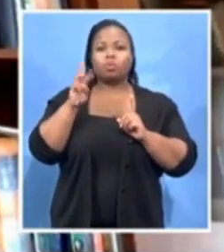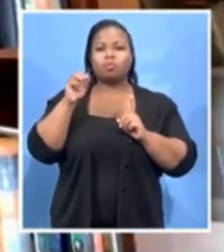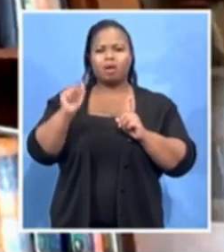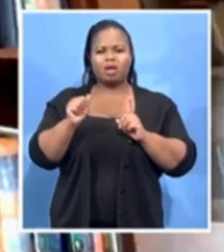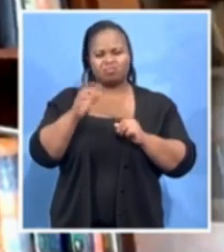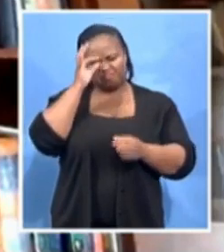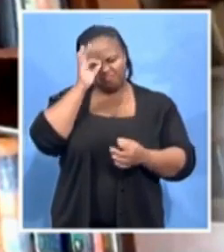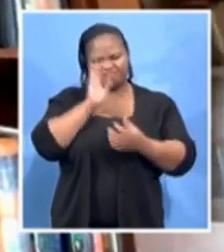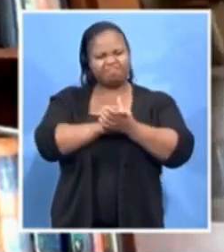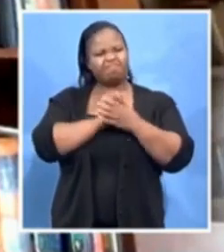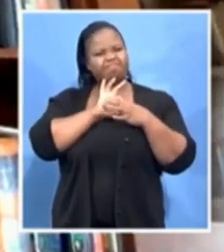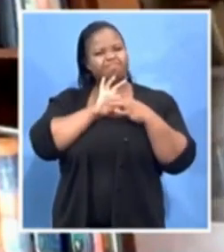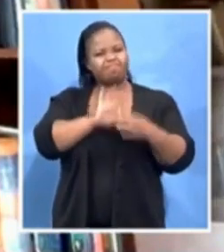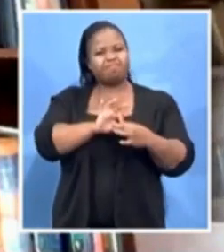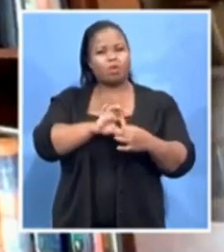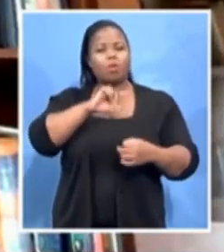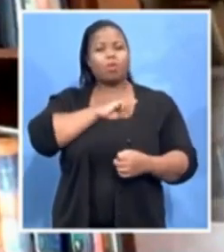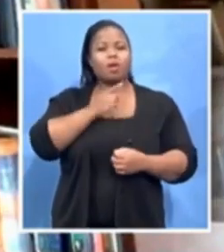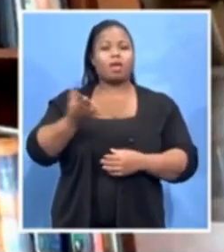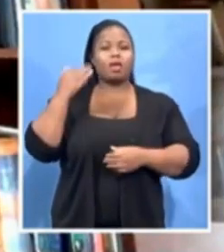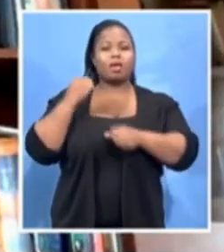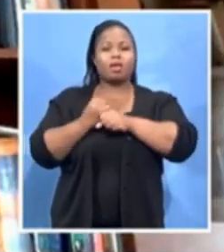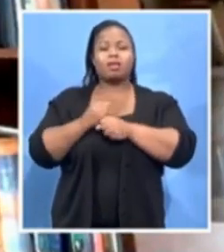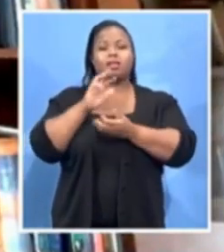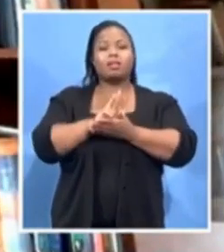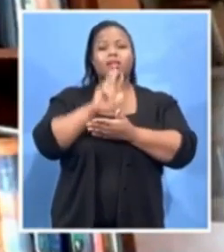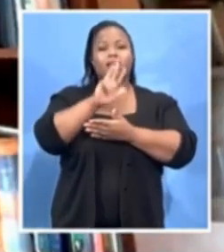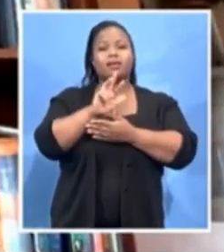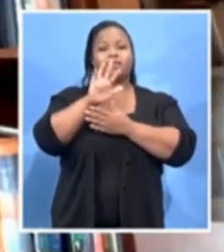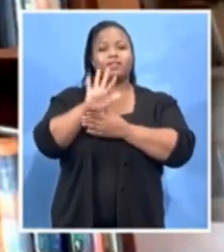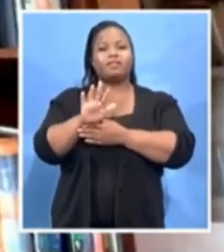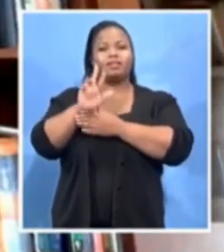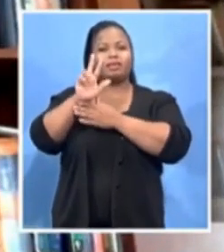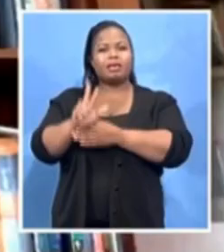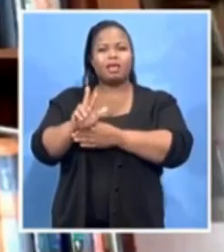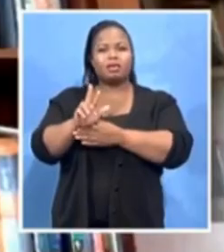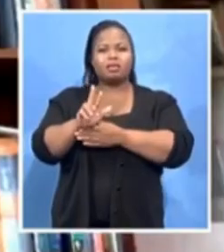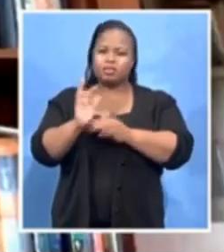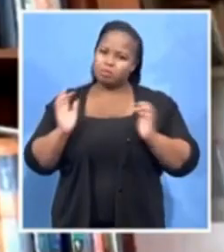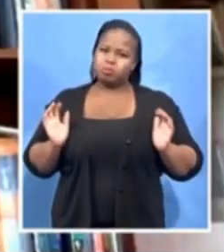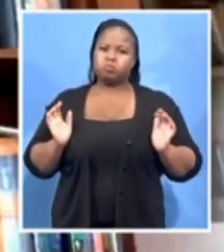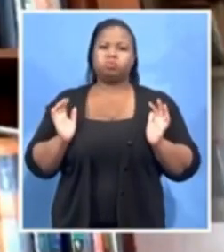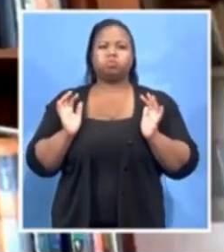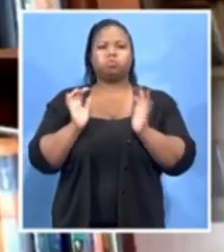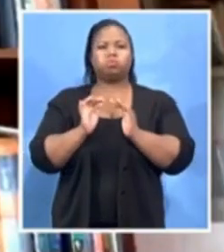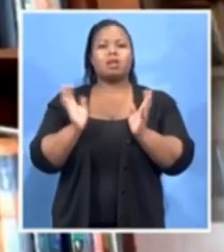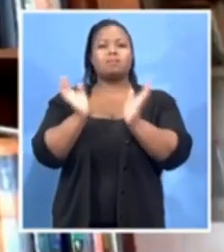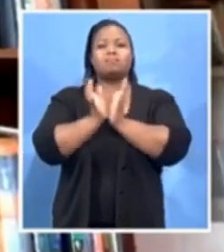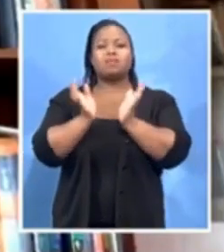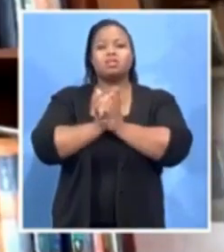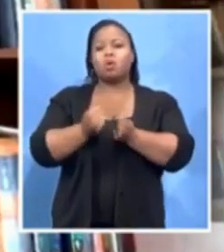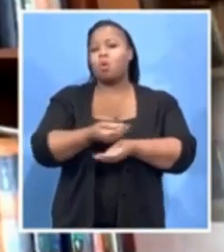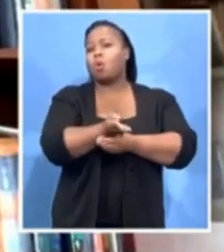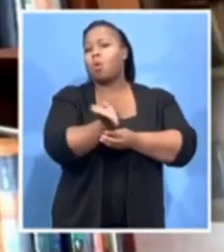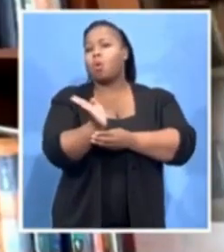1958 in Accra, Ghana, he calls a meeting, the All African People's Meeting. And what he is telling